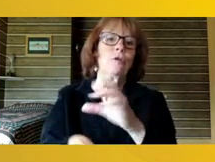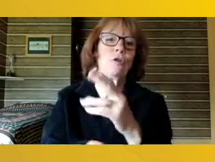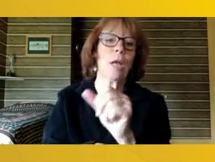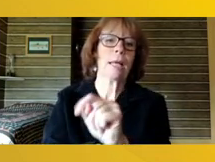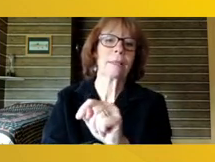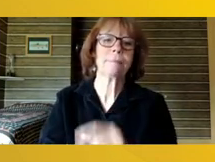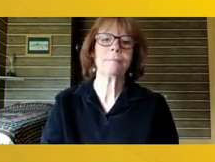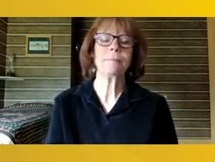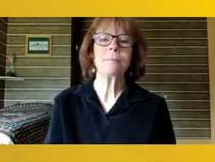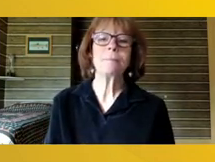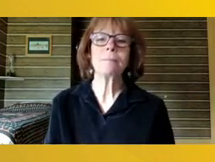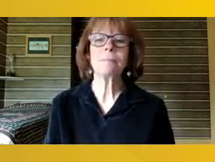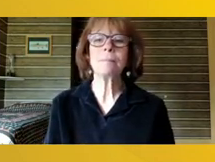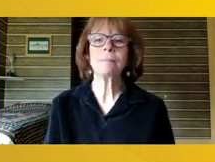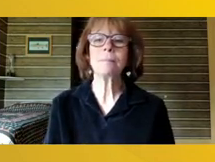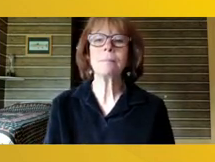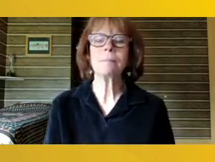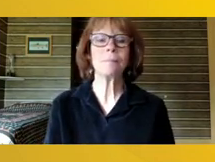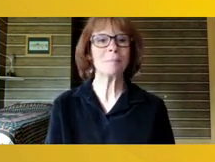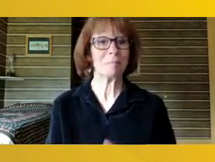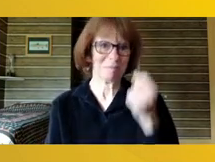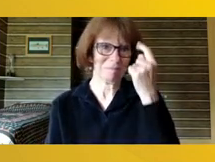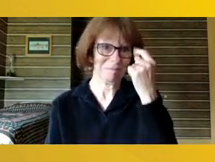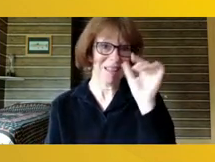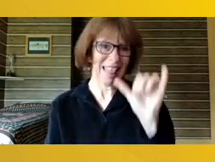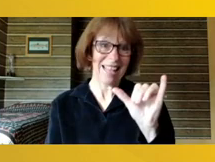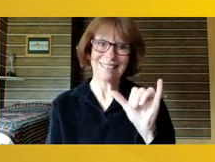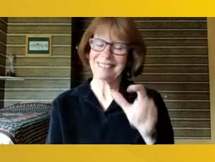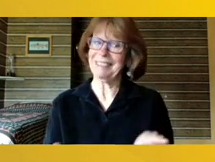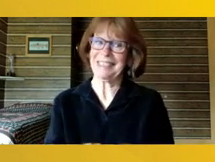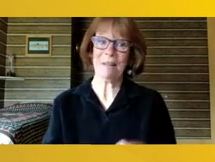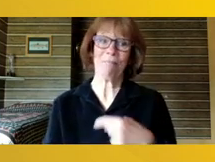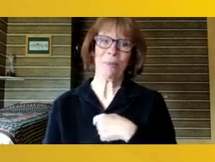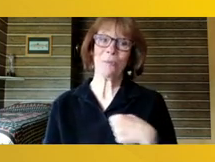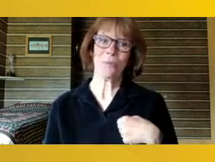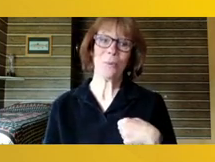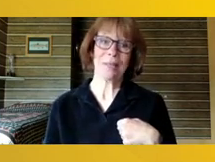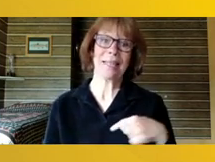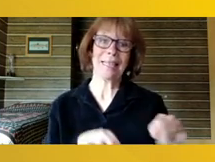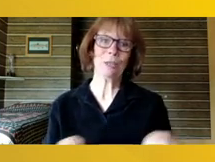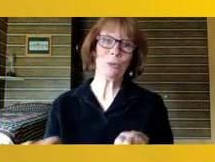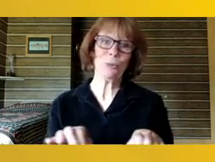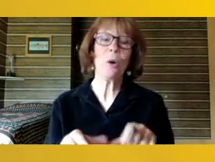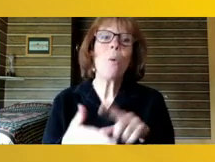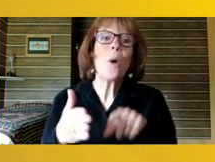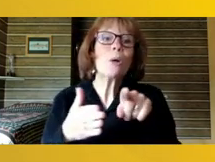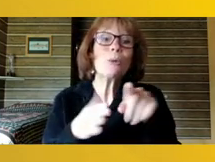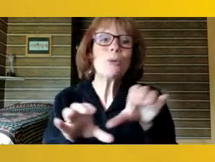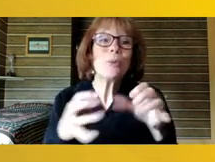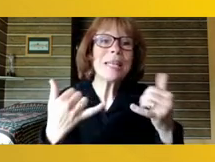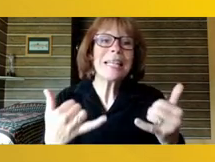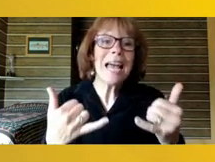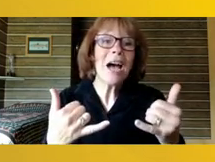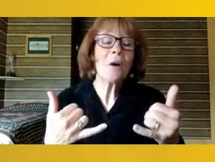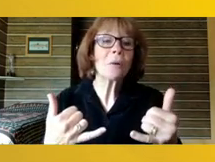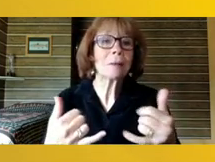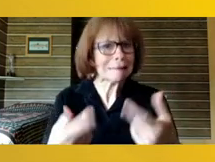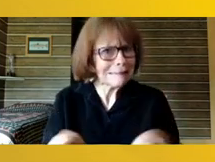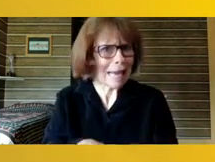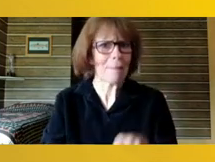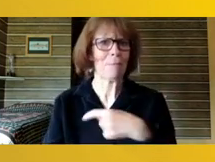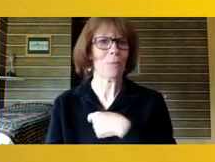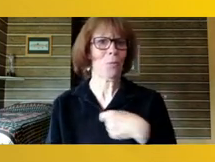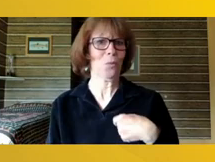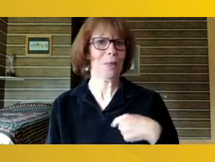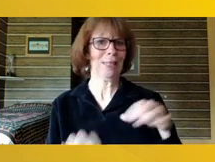So this is exactly what we do. The same exercise that you're currently working on. This is how we are